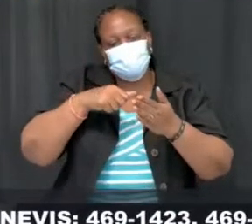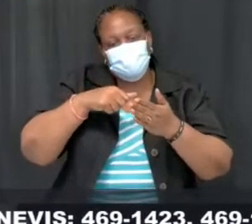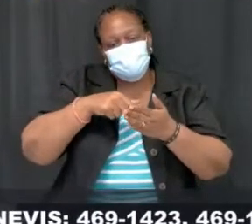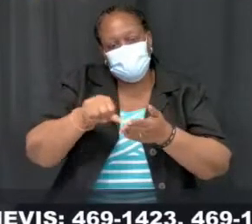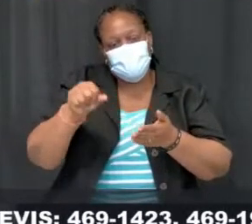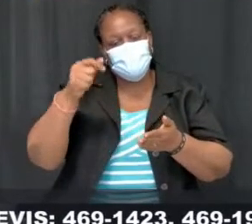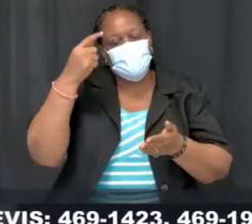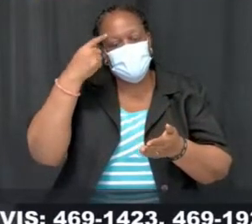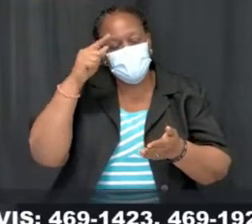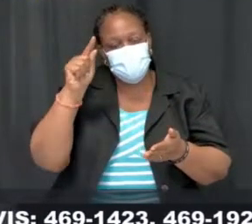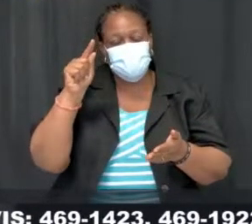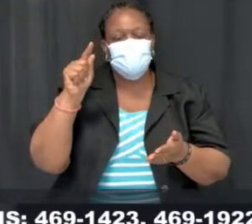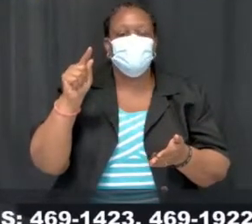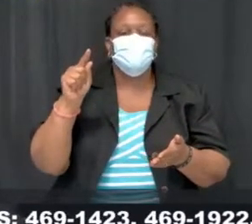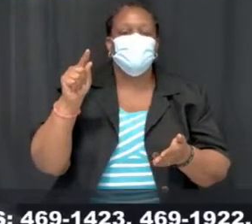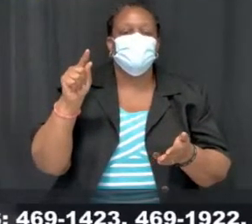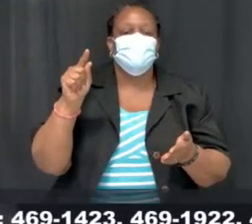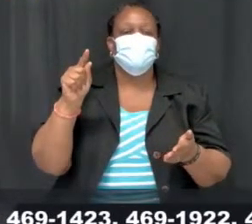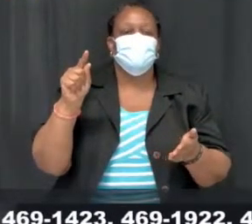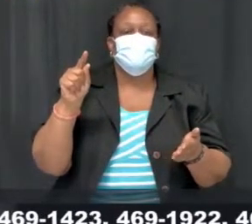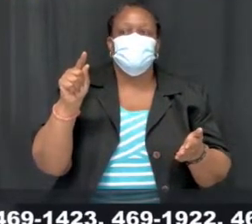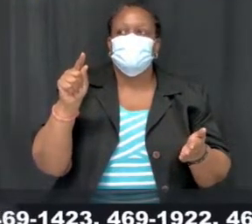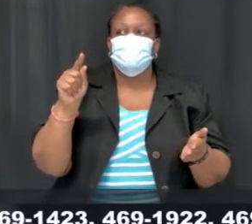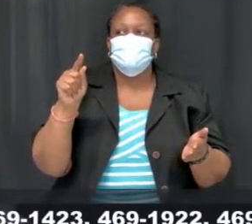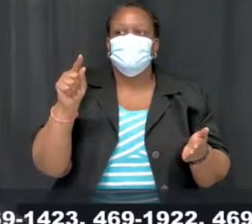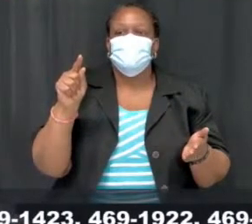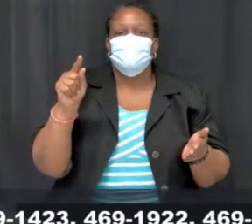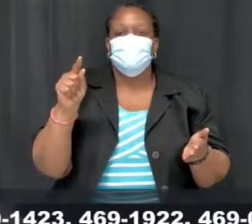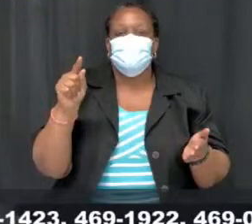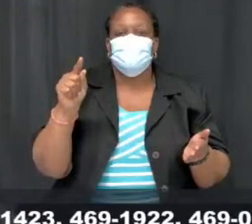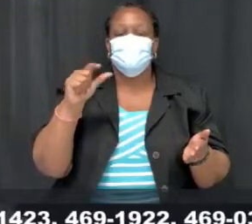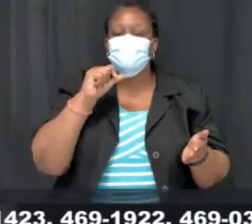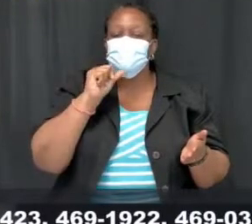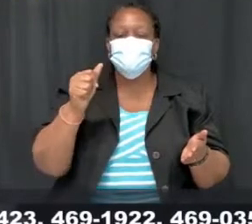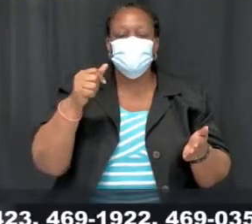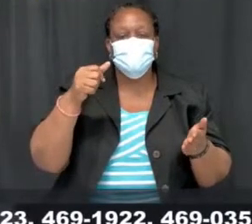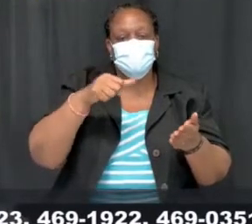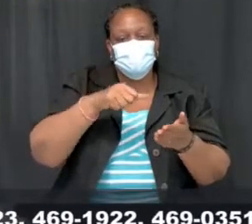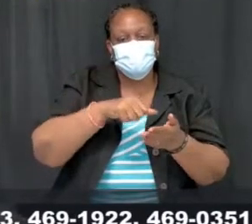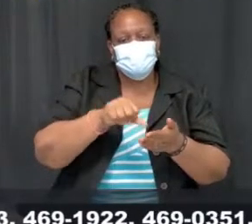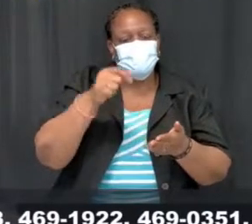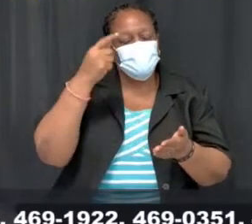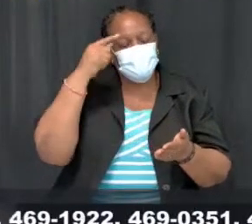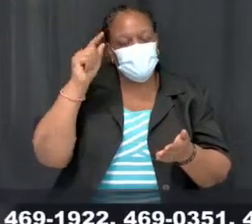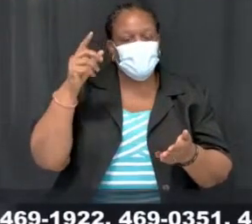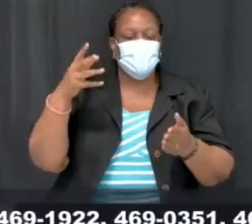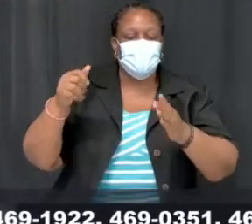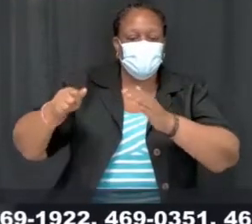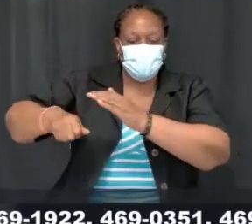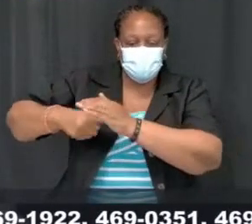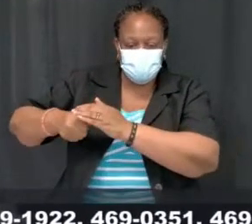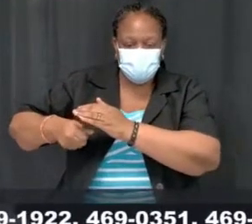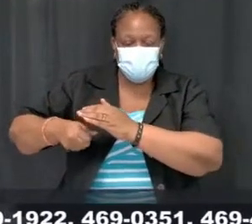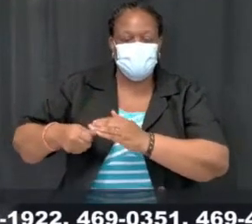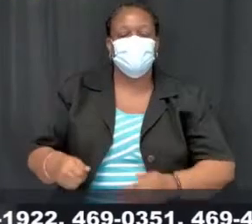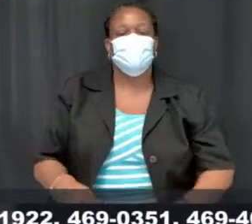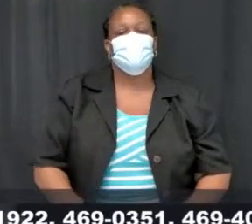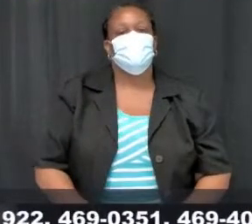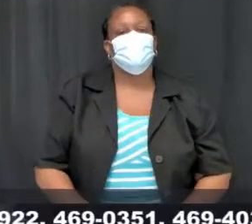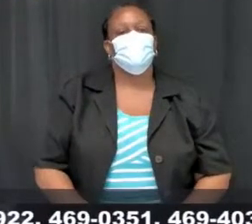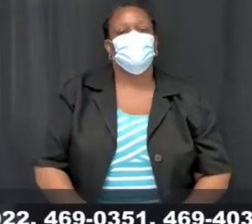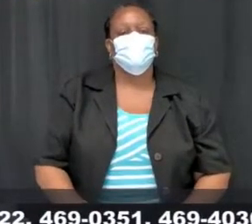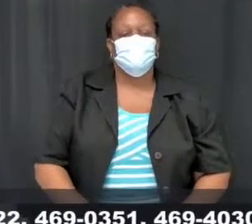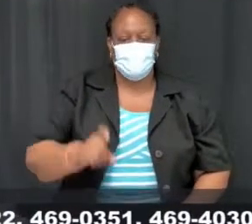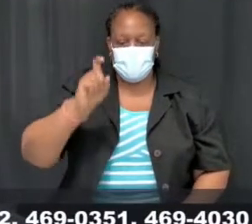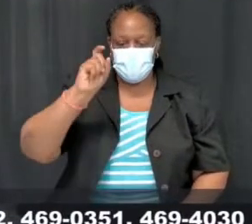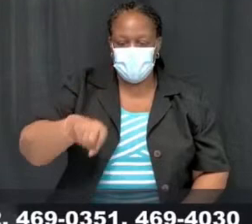funeral, and they are requesting for the waiver to be granted. Again, the waiver is for students who live in St.